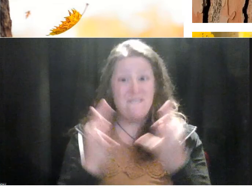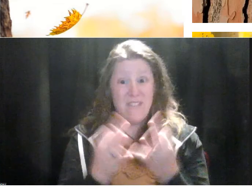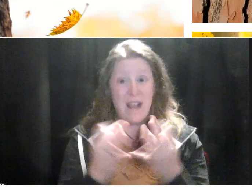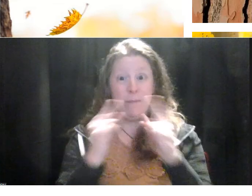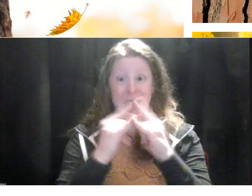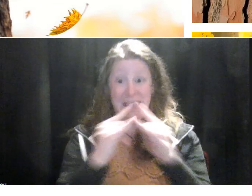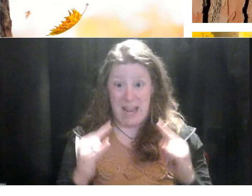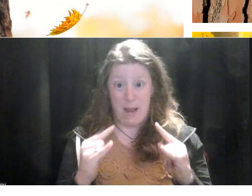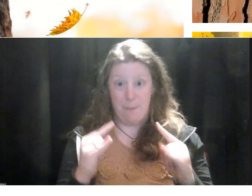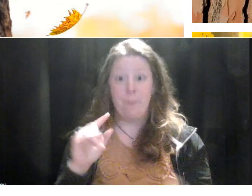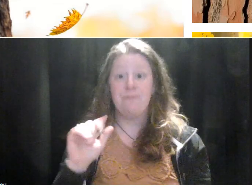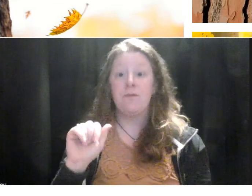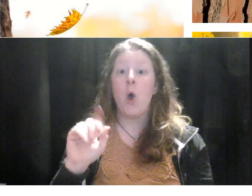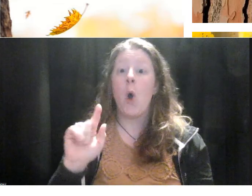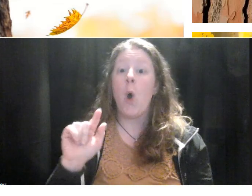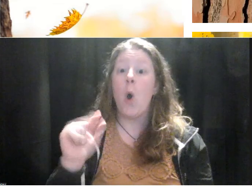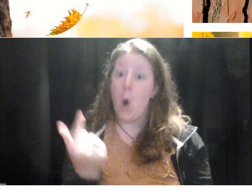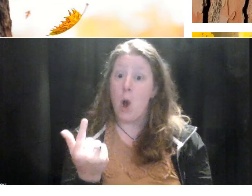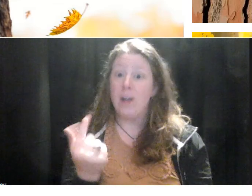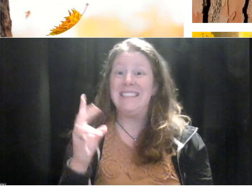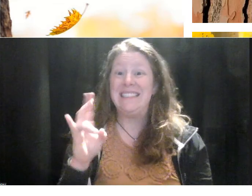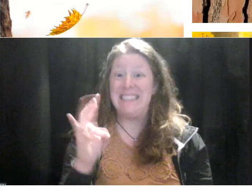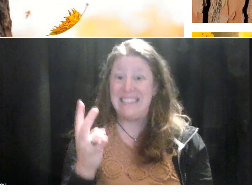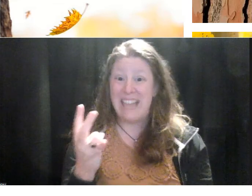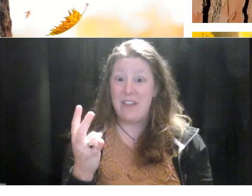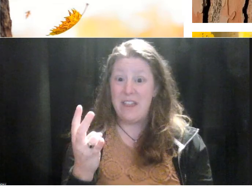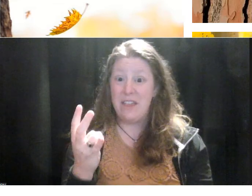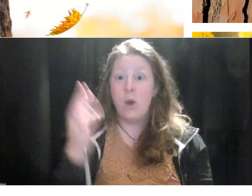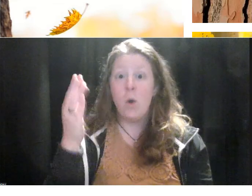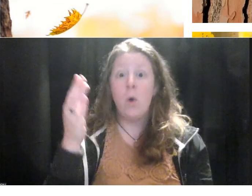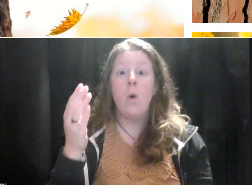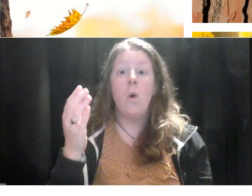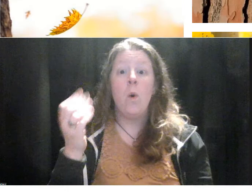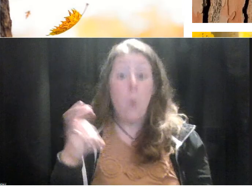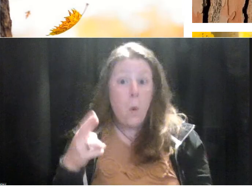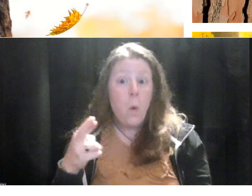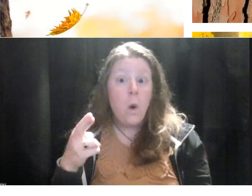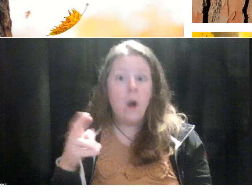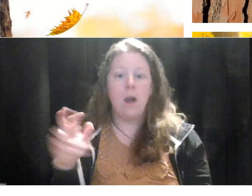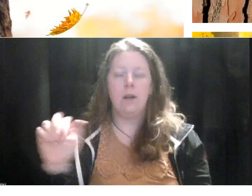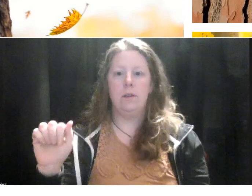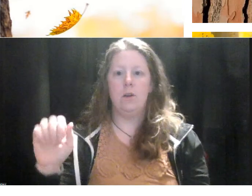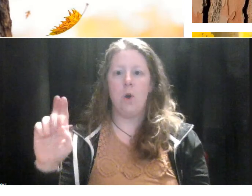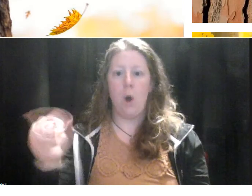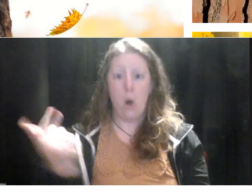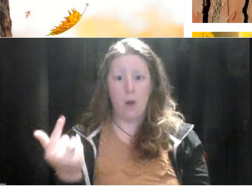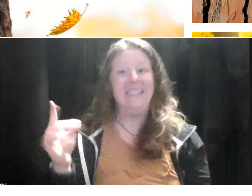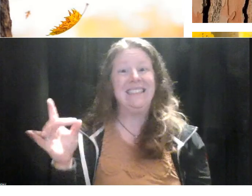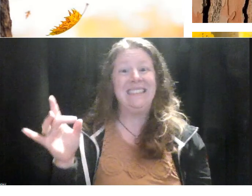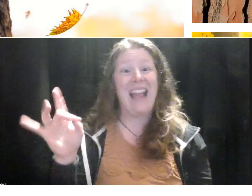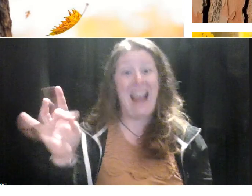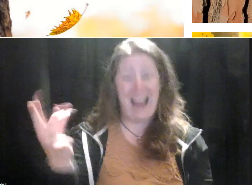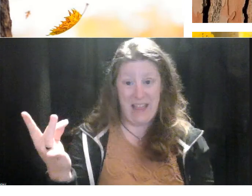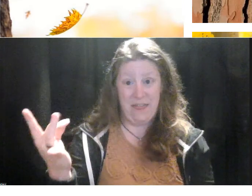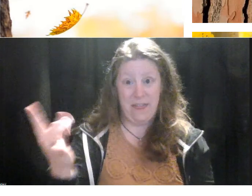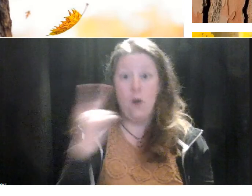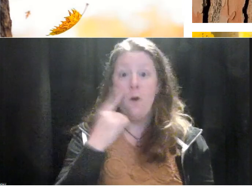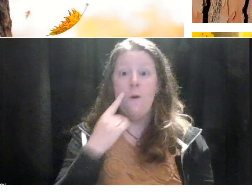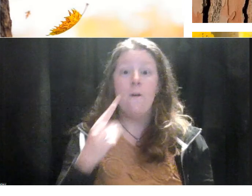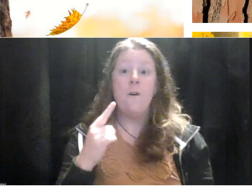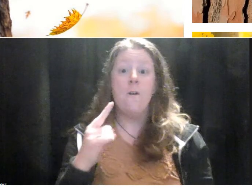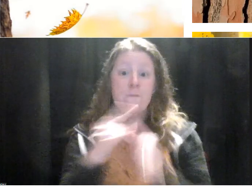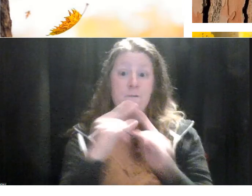we will have family camp August 7th or August